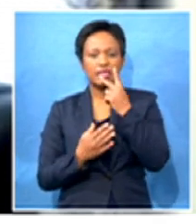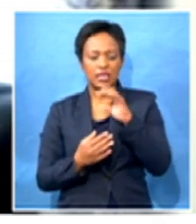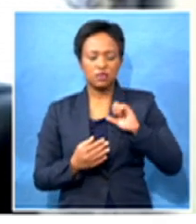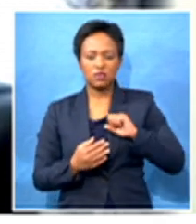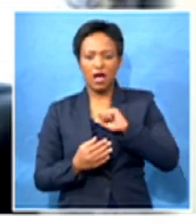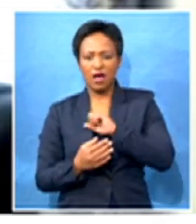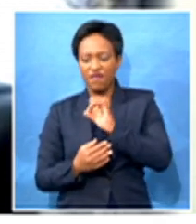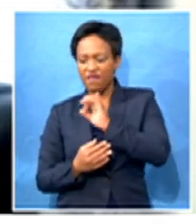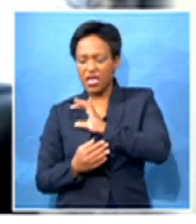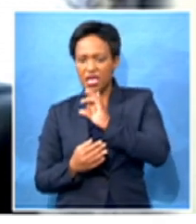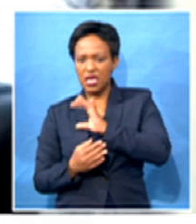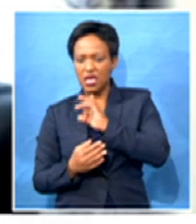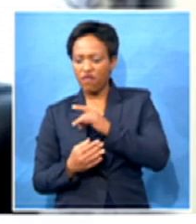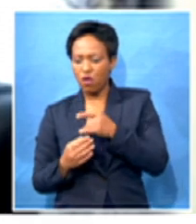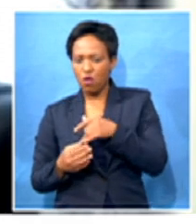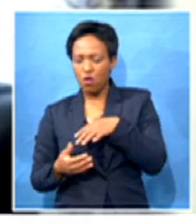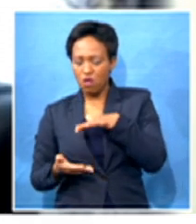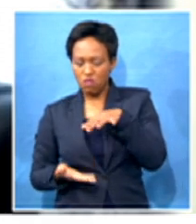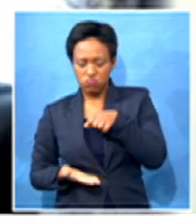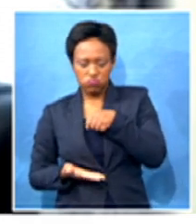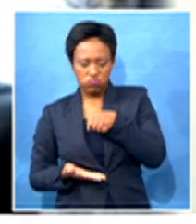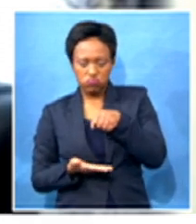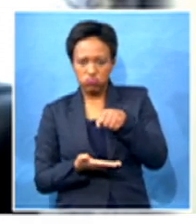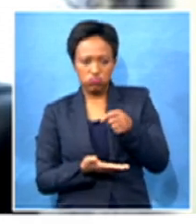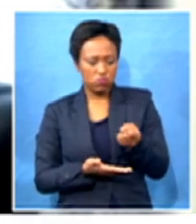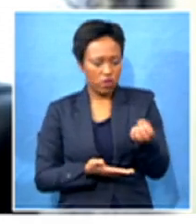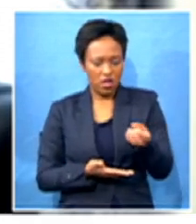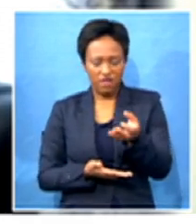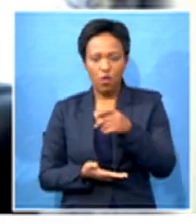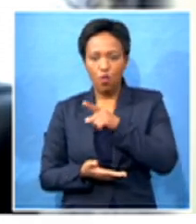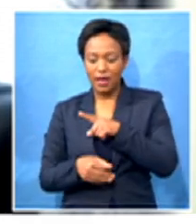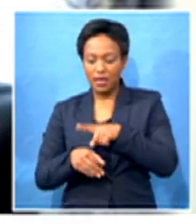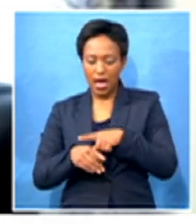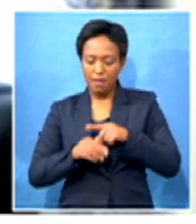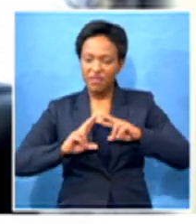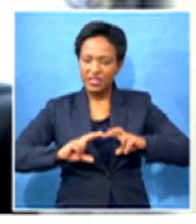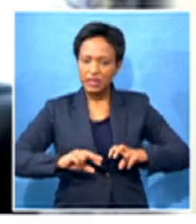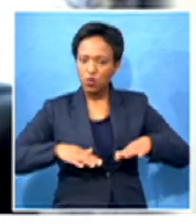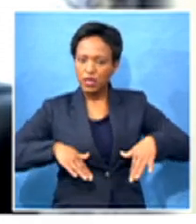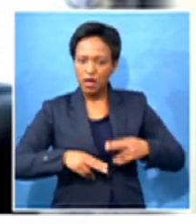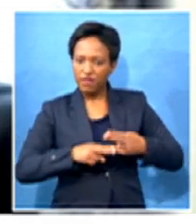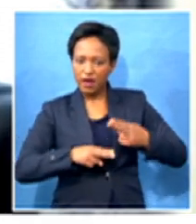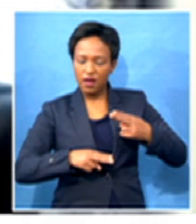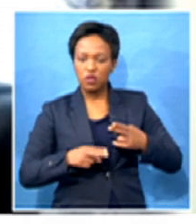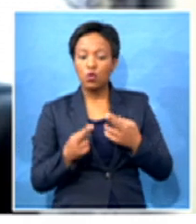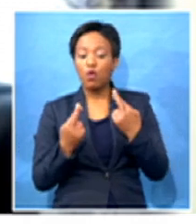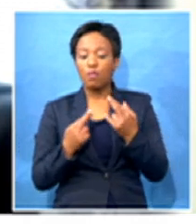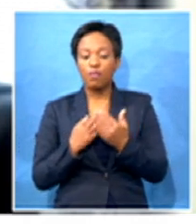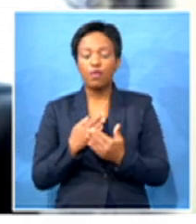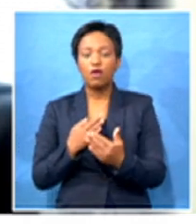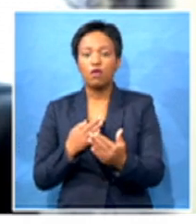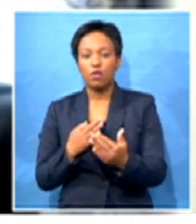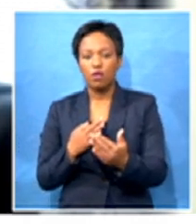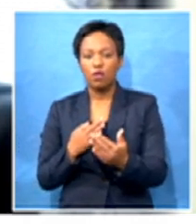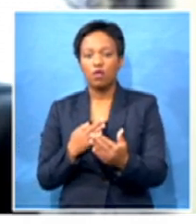to distribute blankets, wait the investigation to be finalized. We hope, as of now, we have